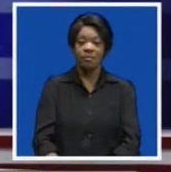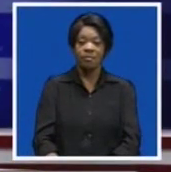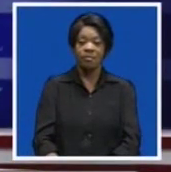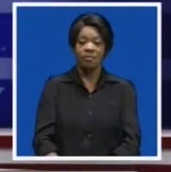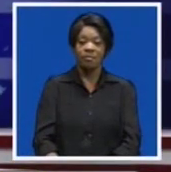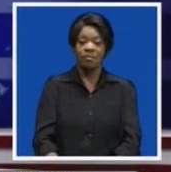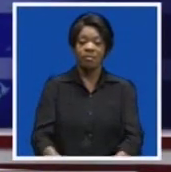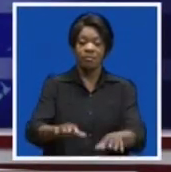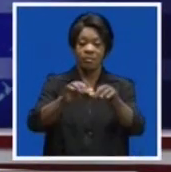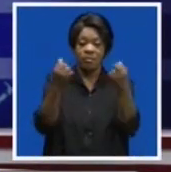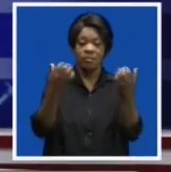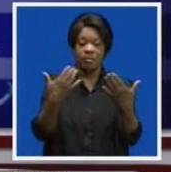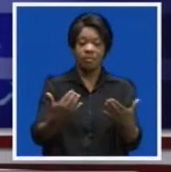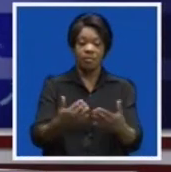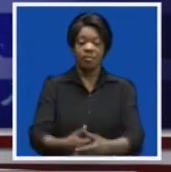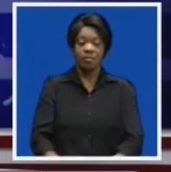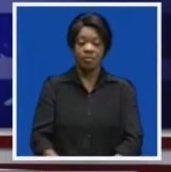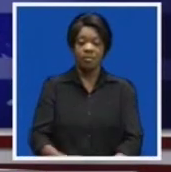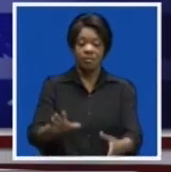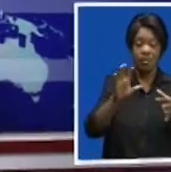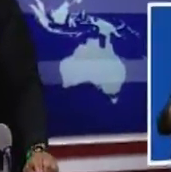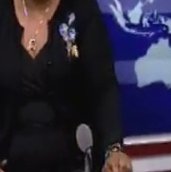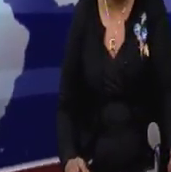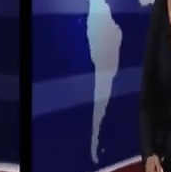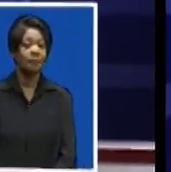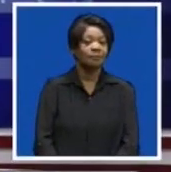Well, we take a break right now, but do join us later.